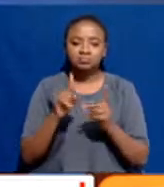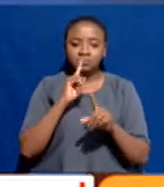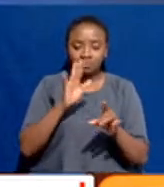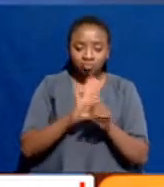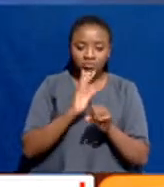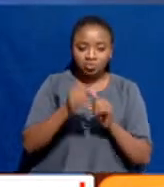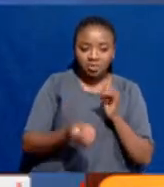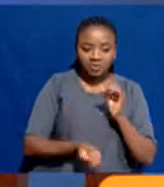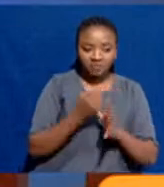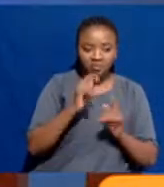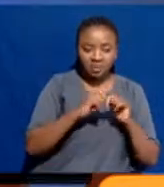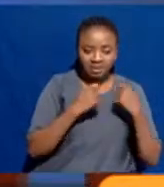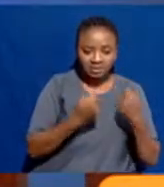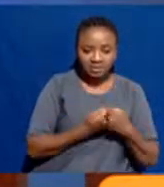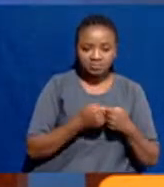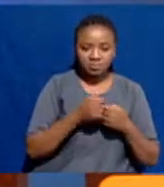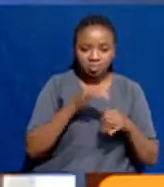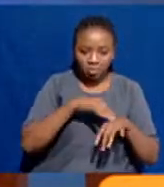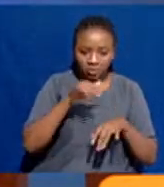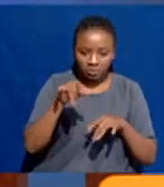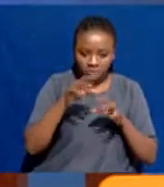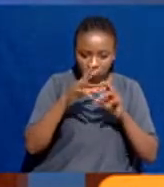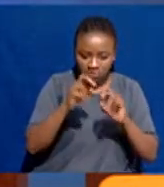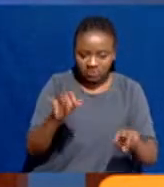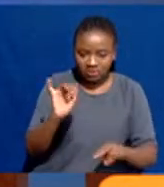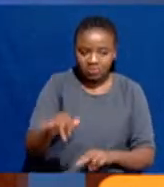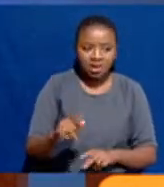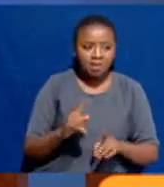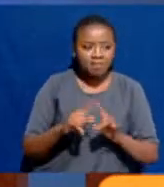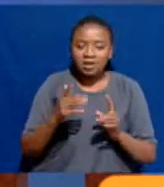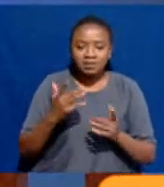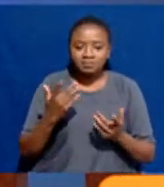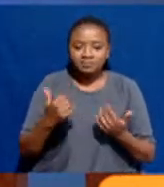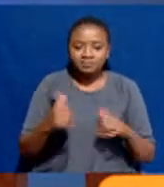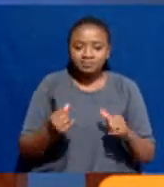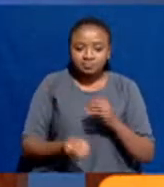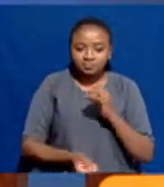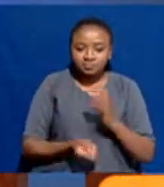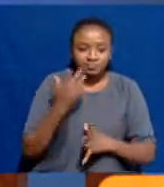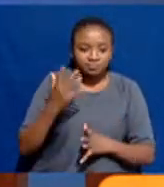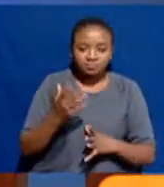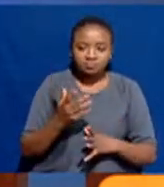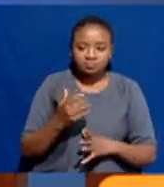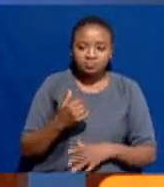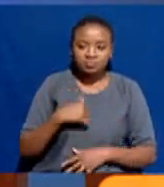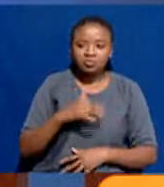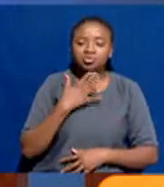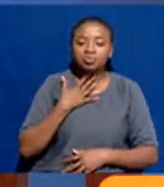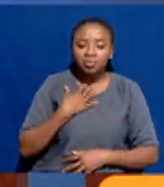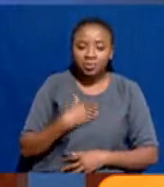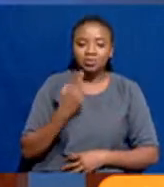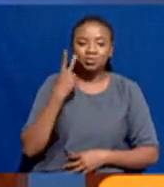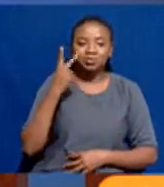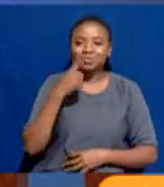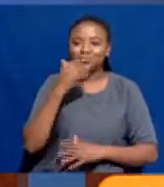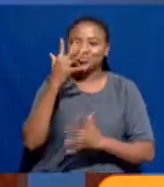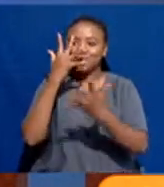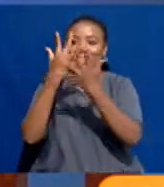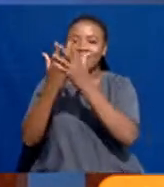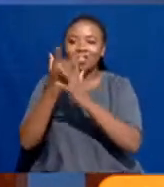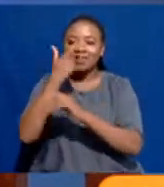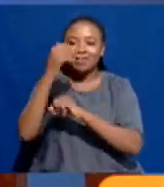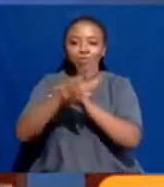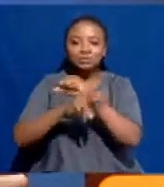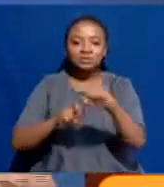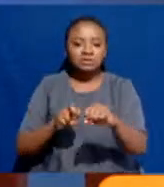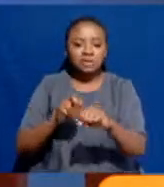force on state capture. They haven't formed it. And I would like to remind them that you actually want to see people go to jail for looting. If